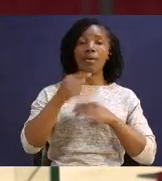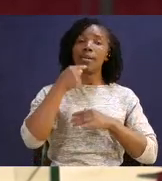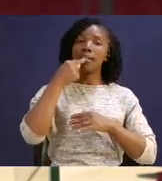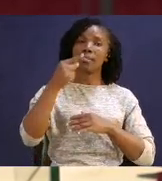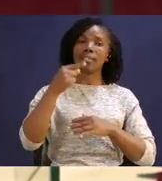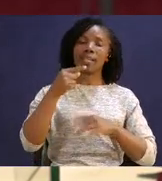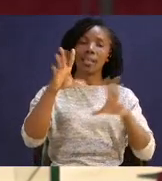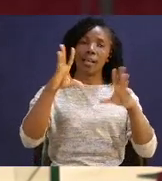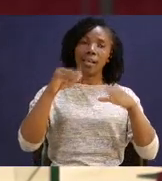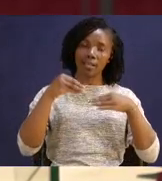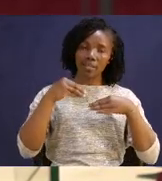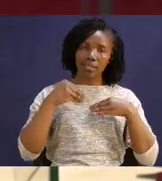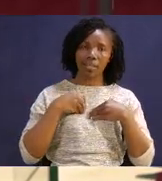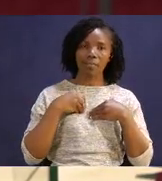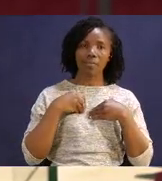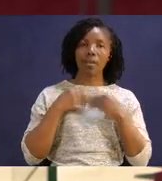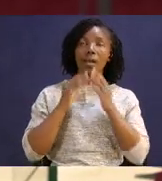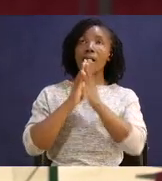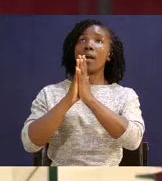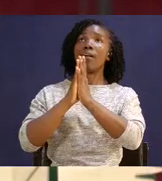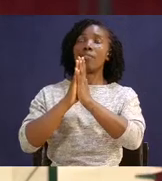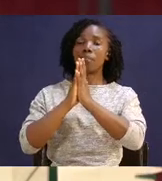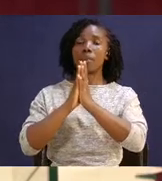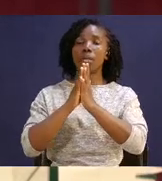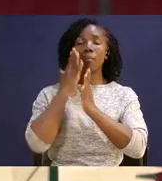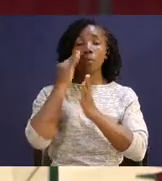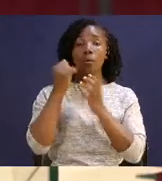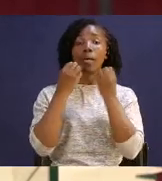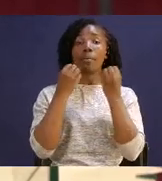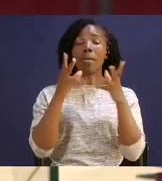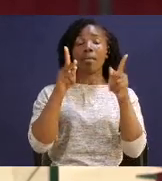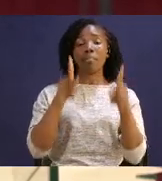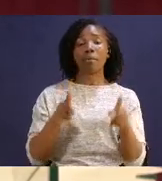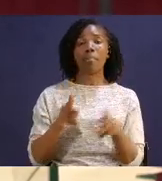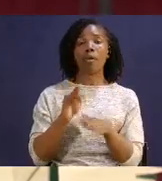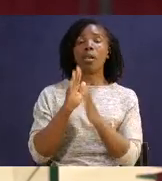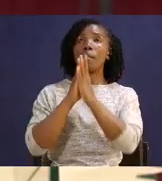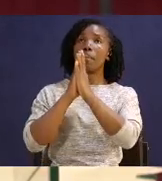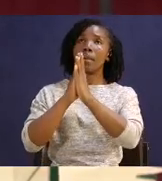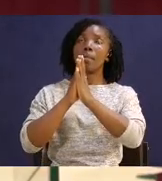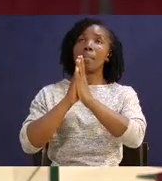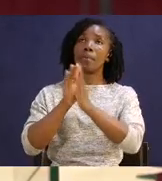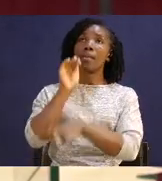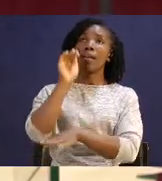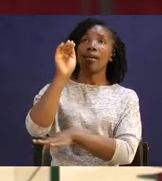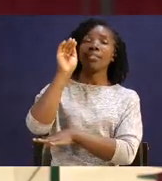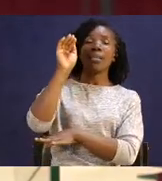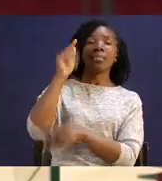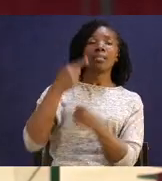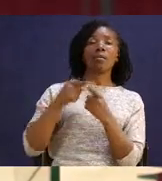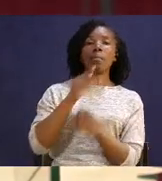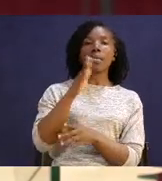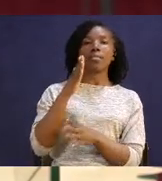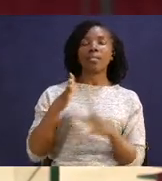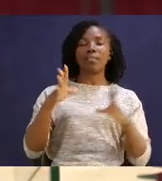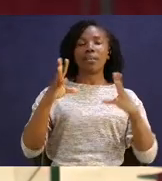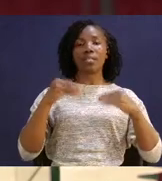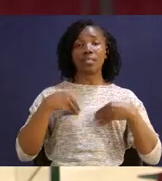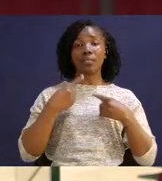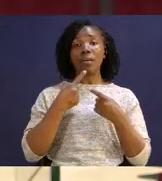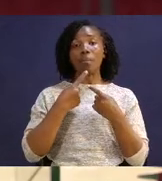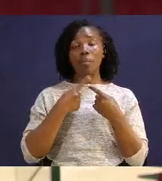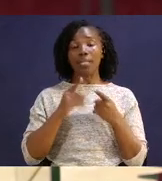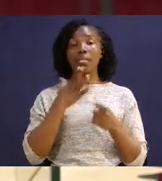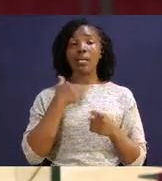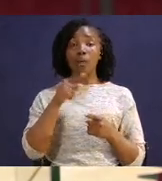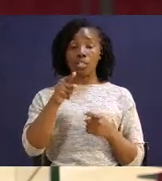I receive it. I've asked. Because many of you ask, but you never receive. I want you to receive. I don't know what it